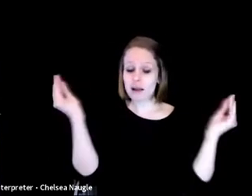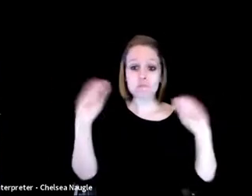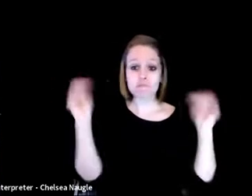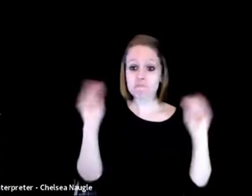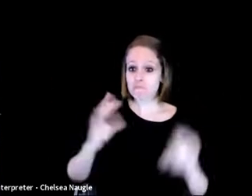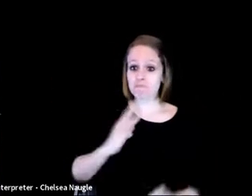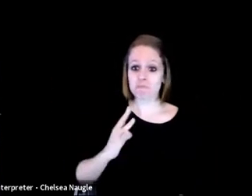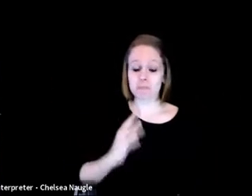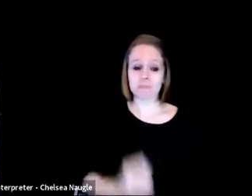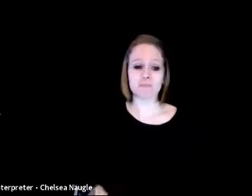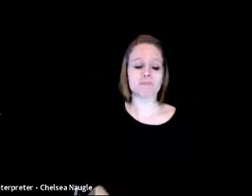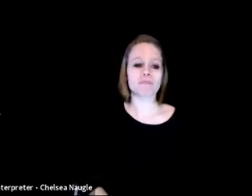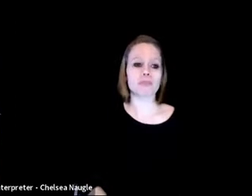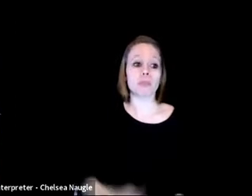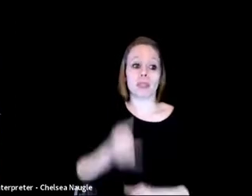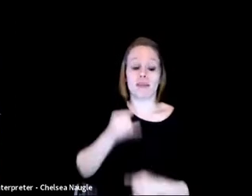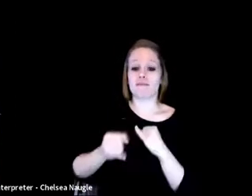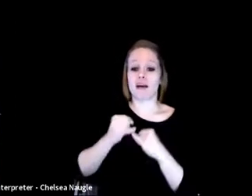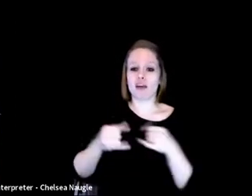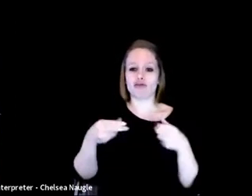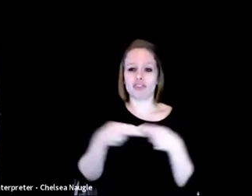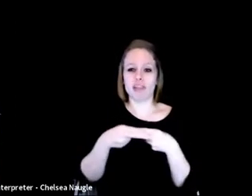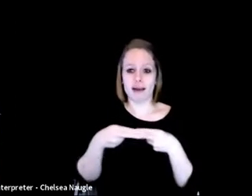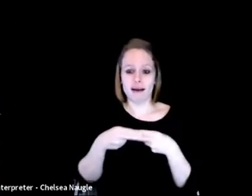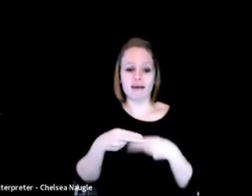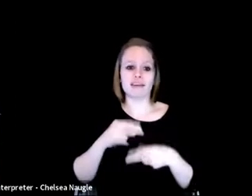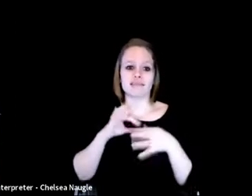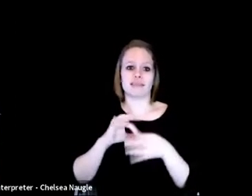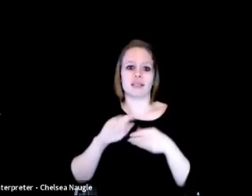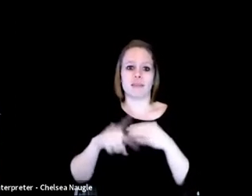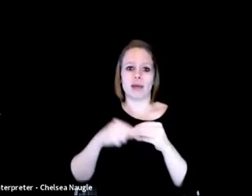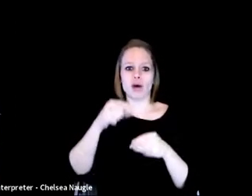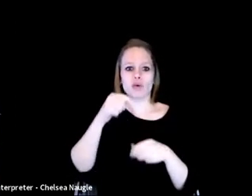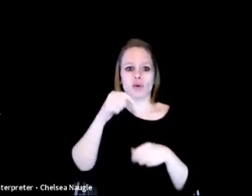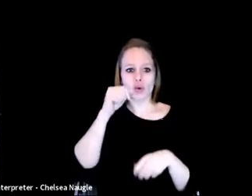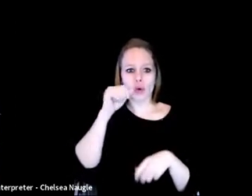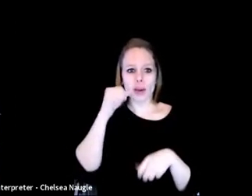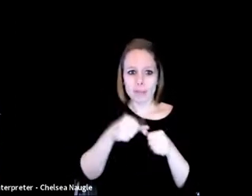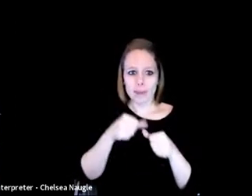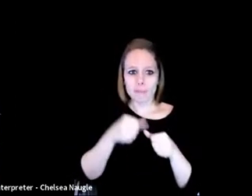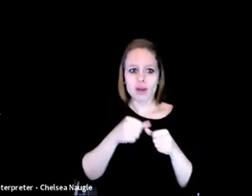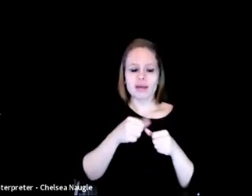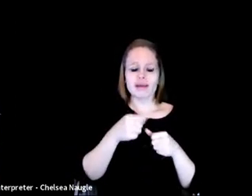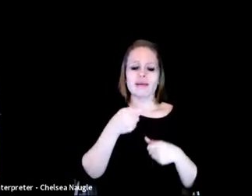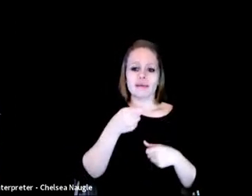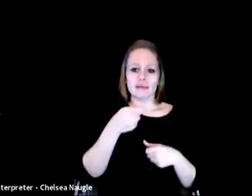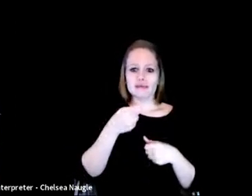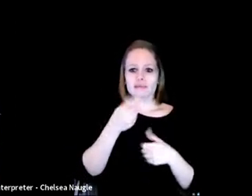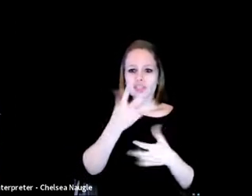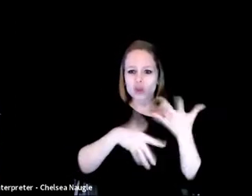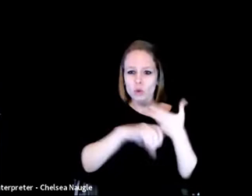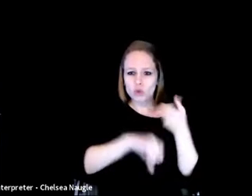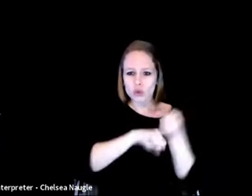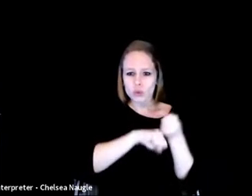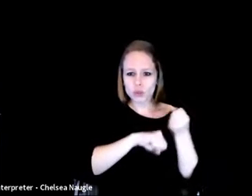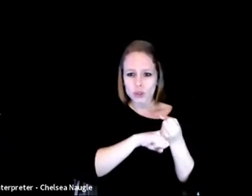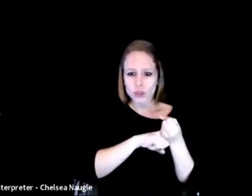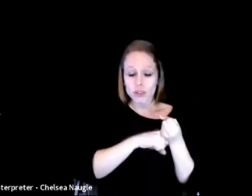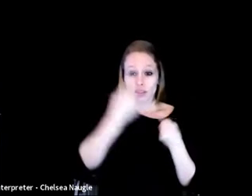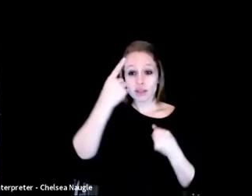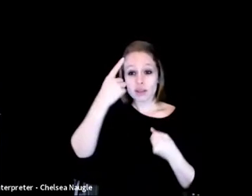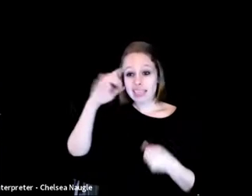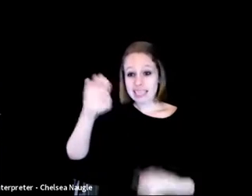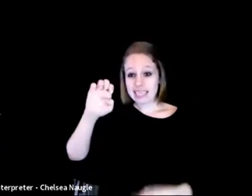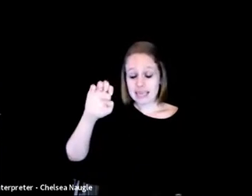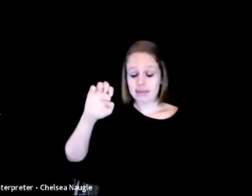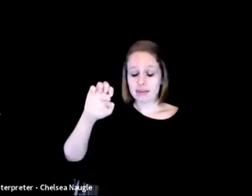The final slide is just about always remembering, and this has to do with the social supports. Remember, that's an evidence-based practice for autism. Is for